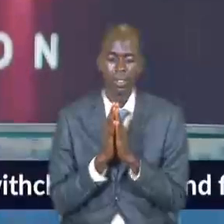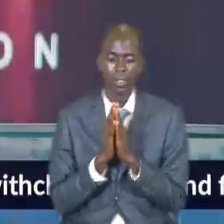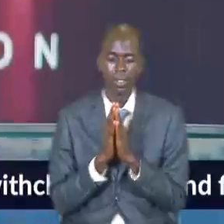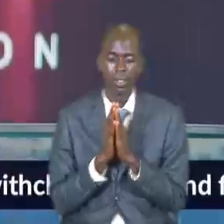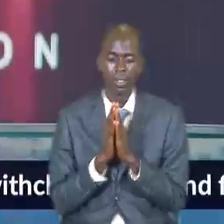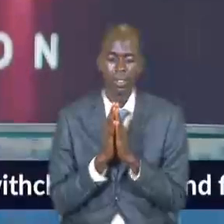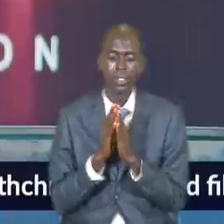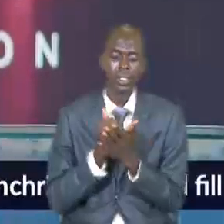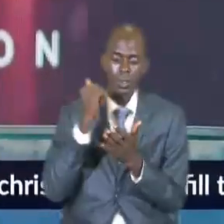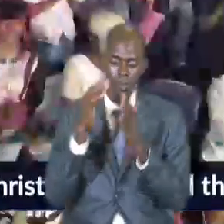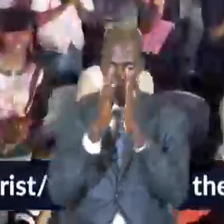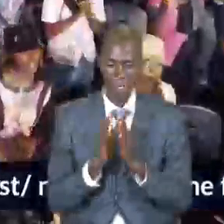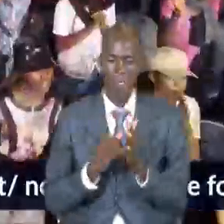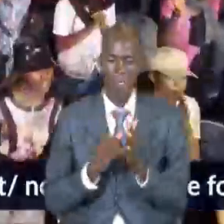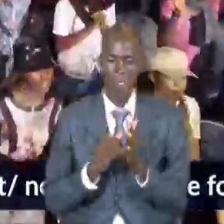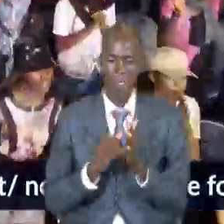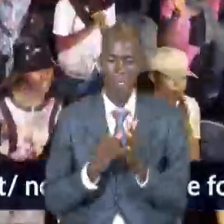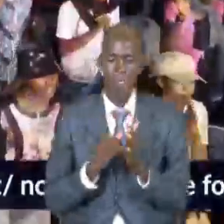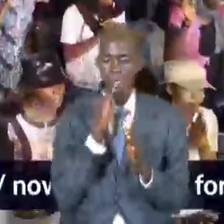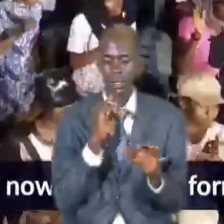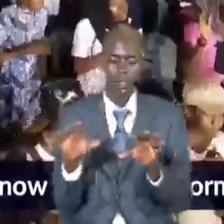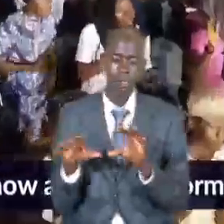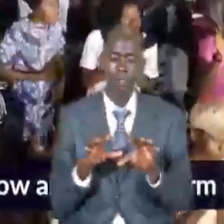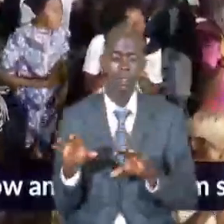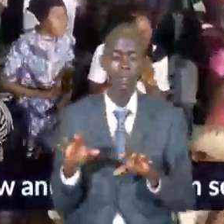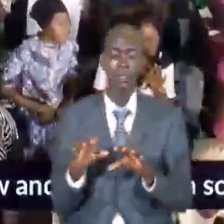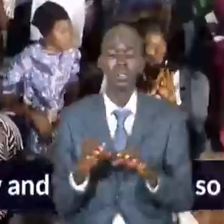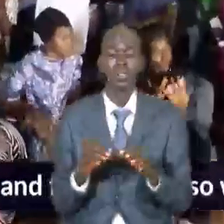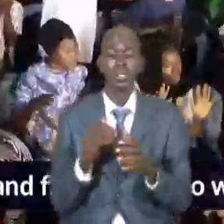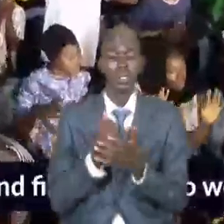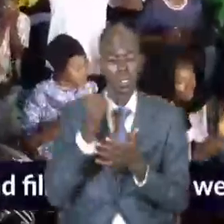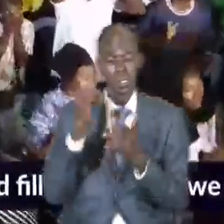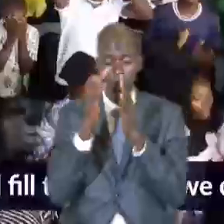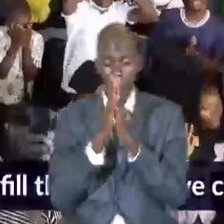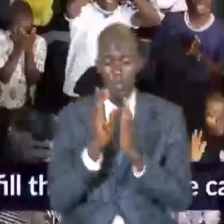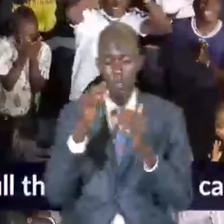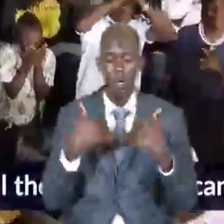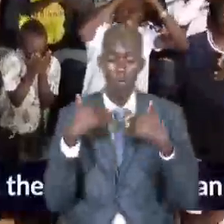Amen. It is done. Amen. You've got the miracle.